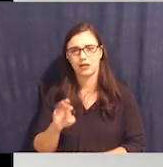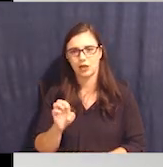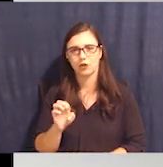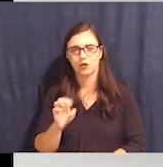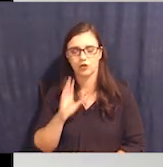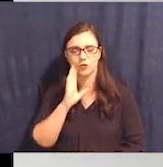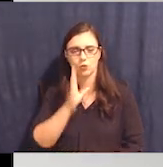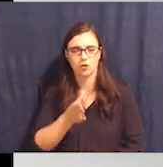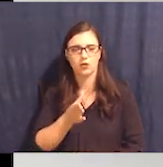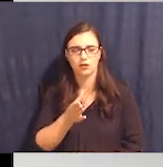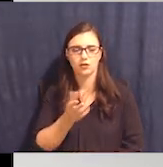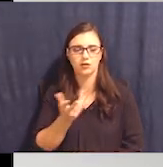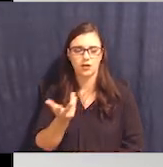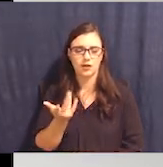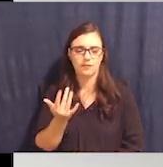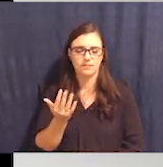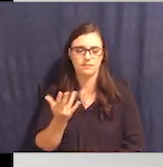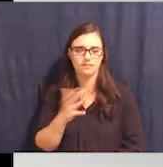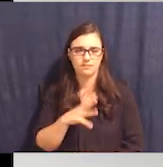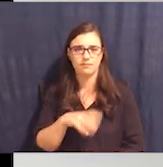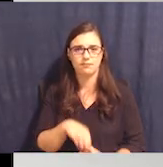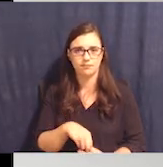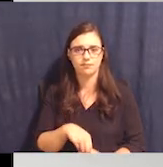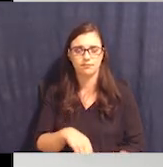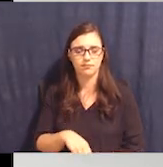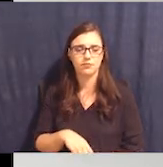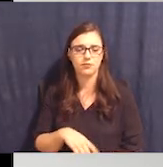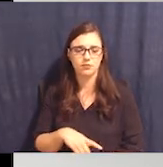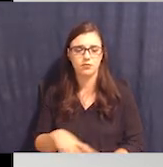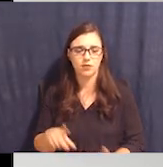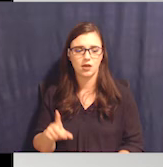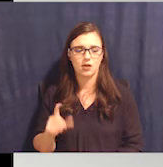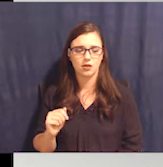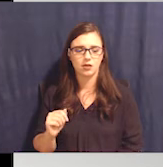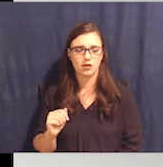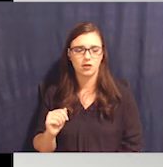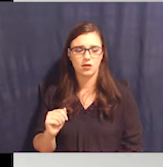that, Medicare would chime in.